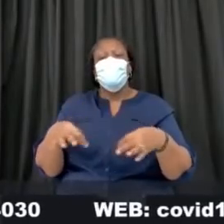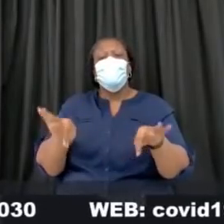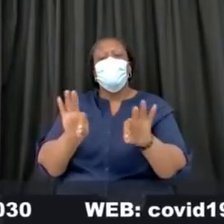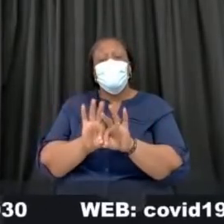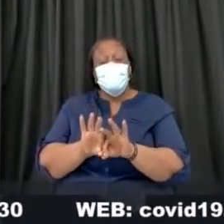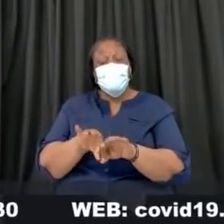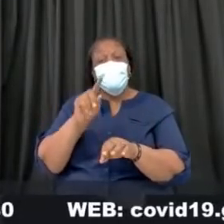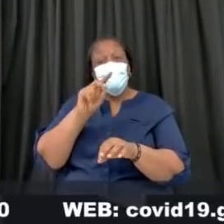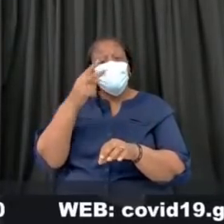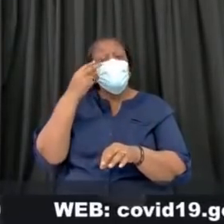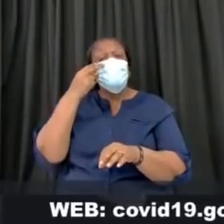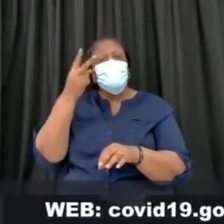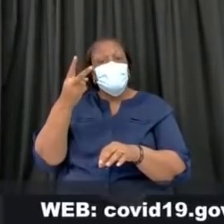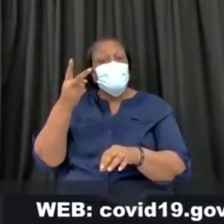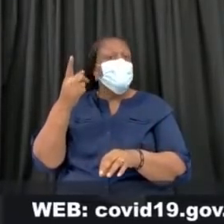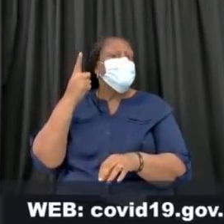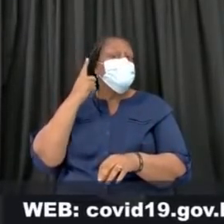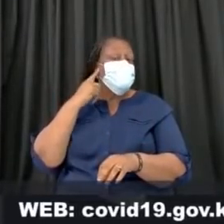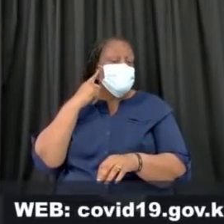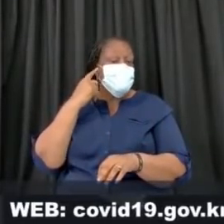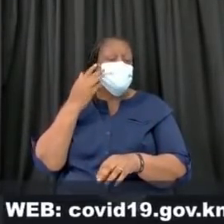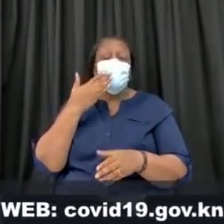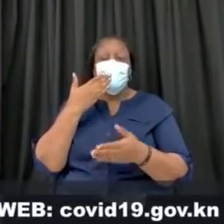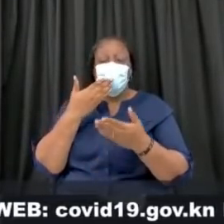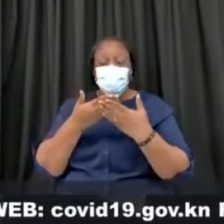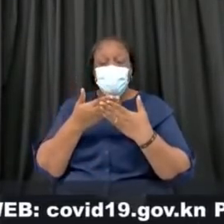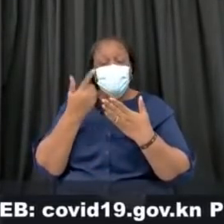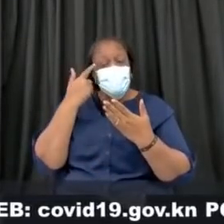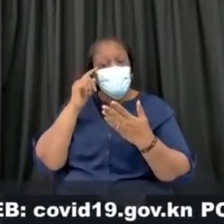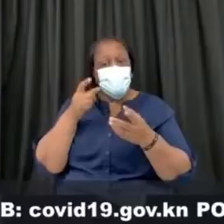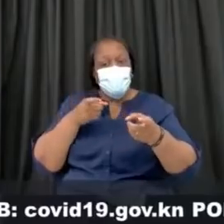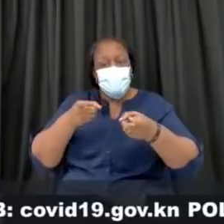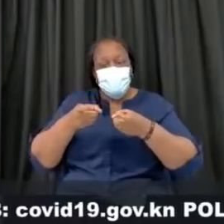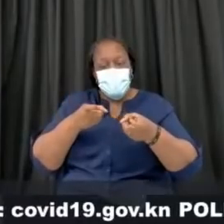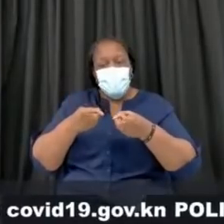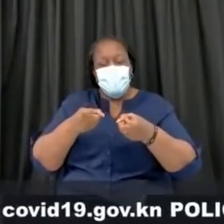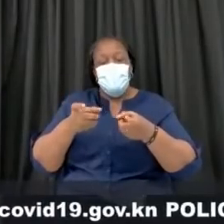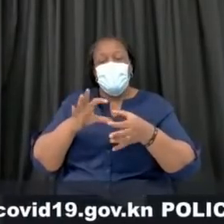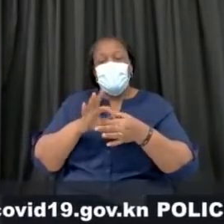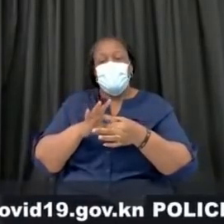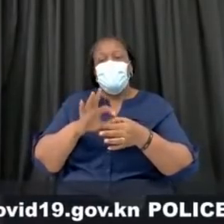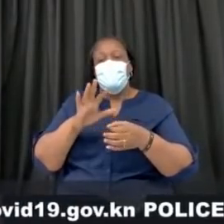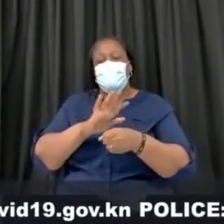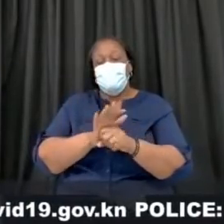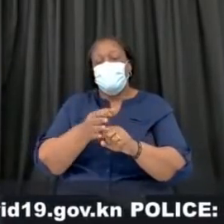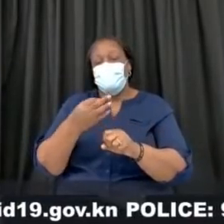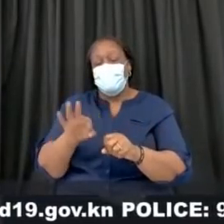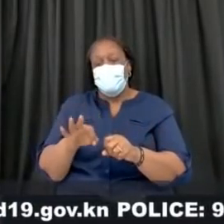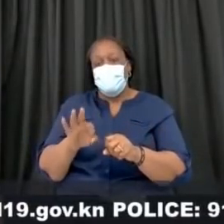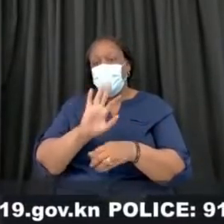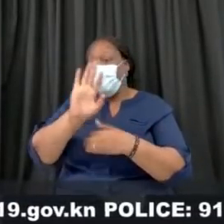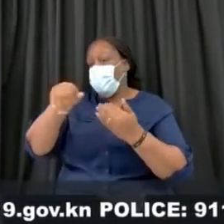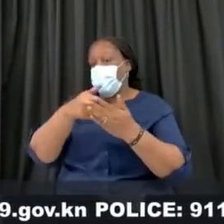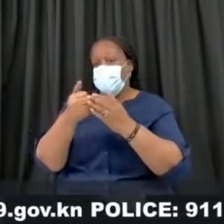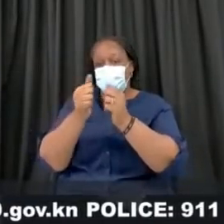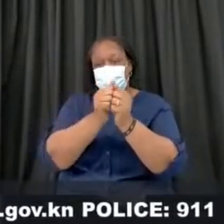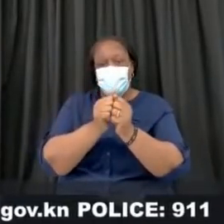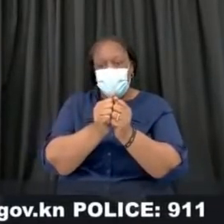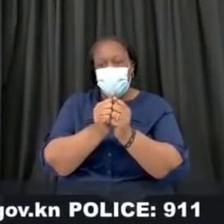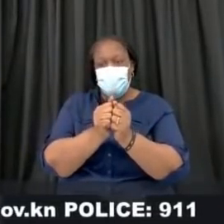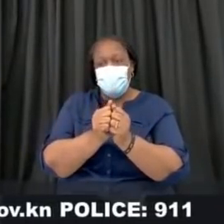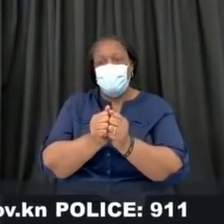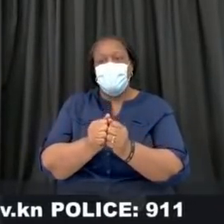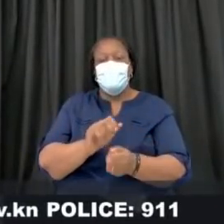play helps us in managing the pandemic. We are all in this together. Until next